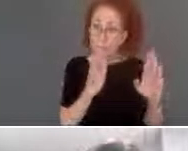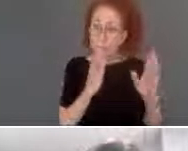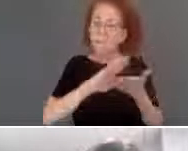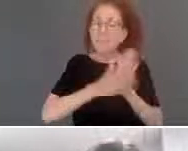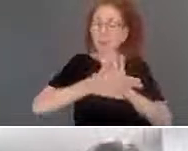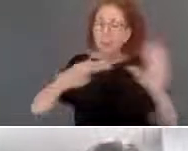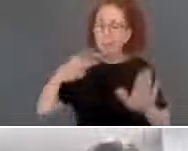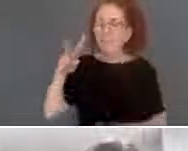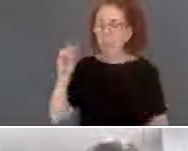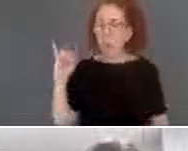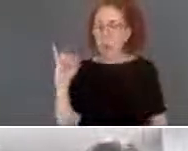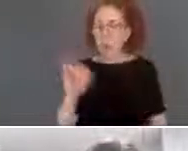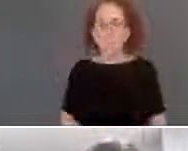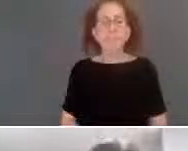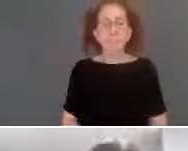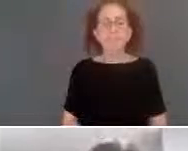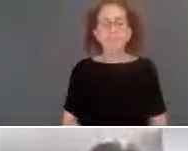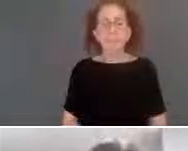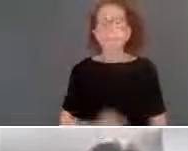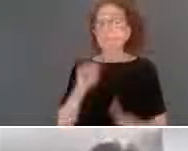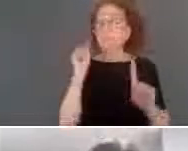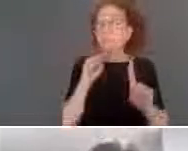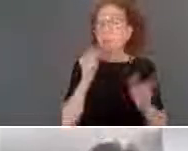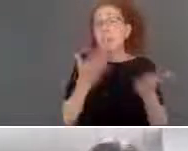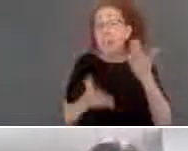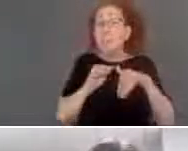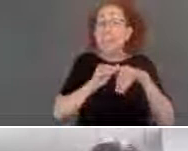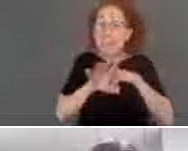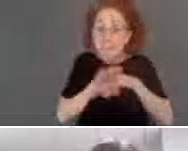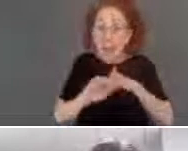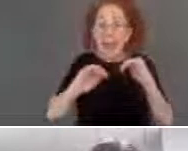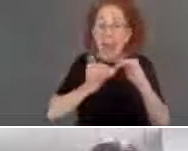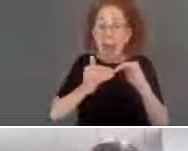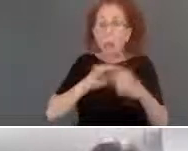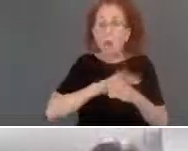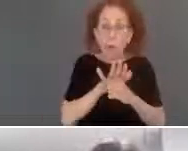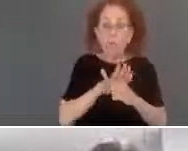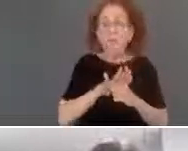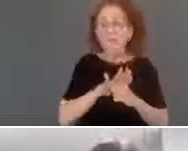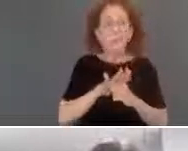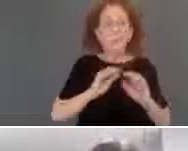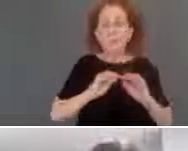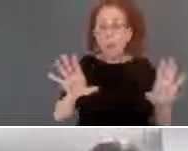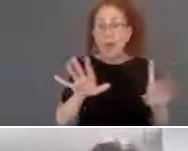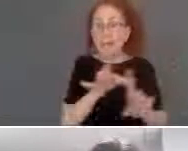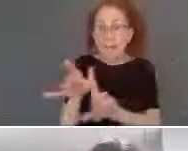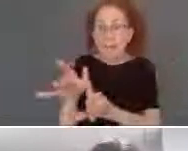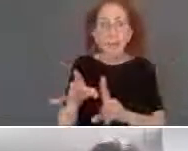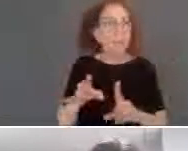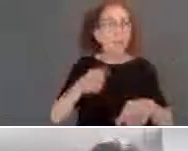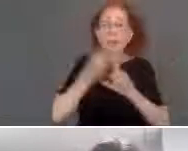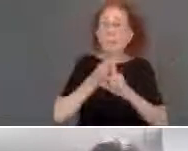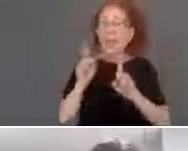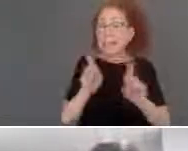interest. These variants may affect COVID transmission, they may affect some testing or